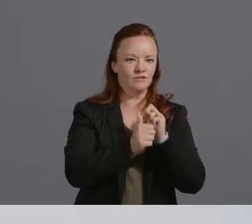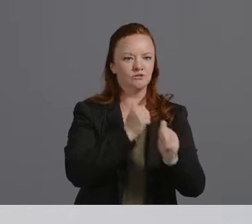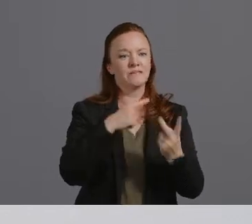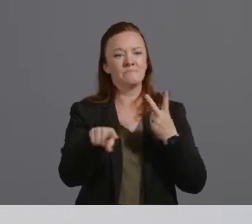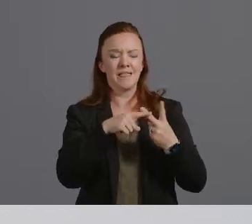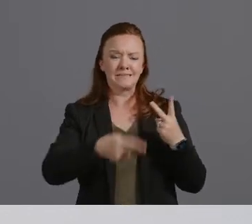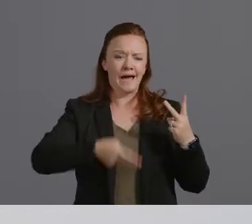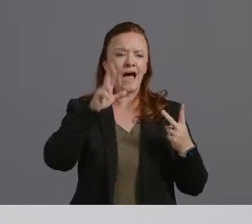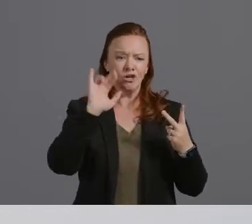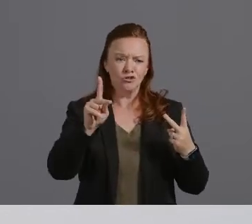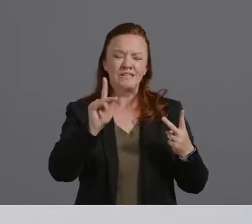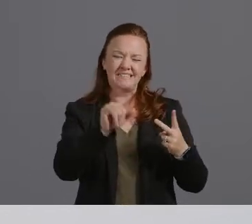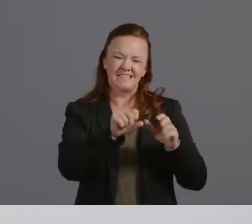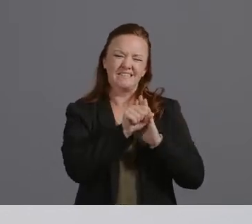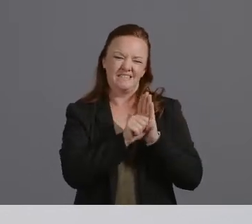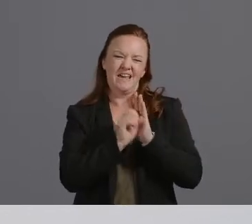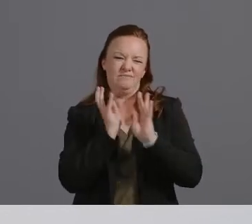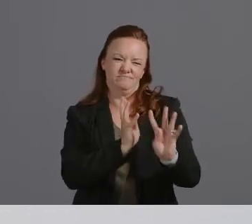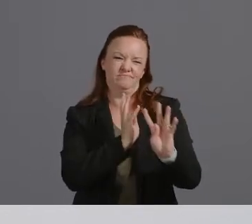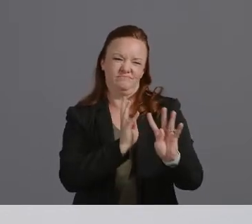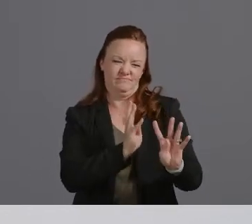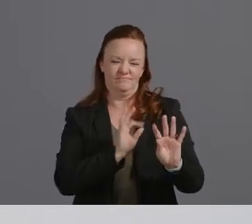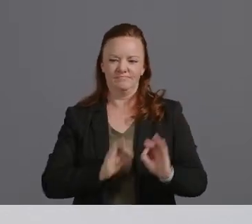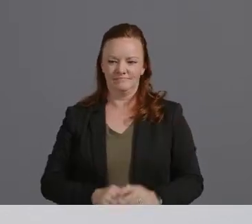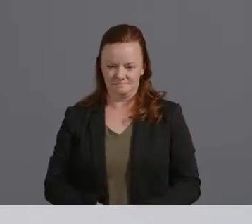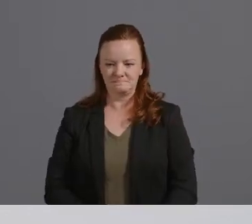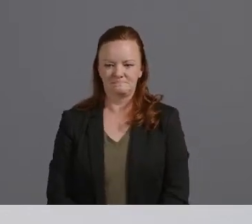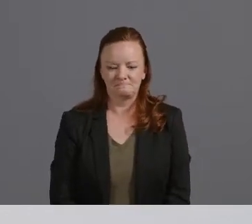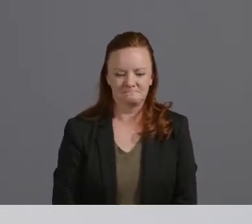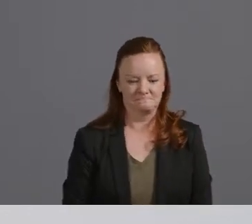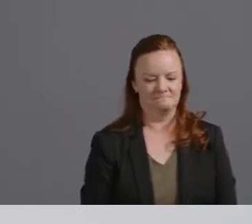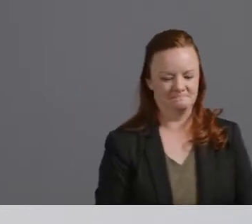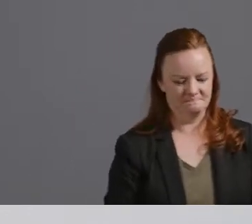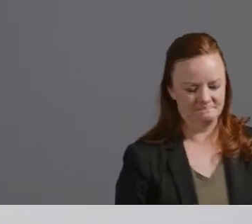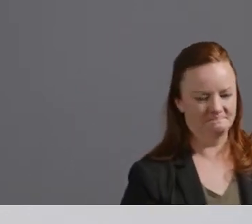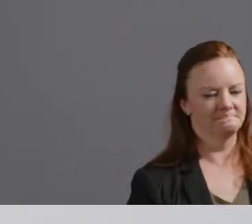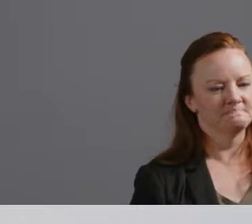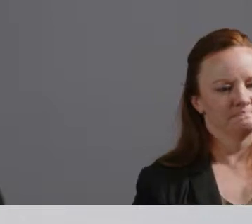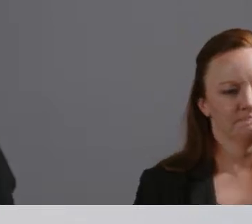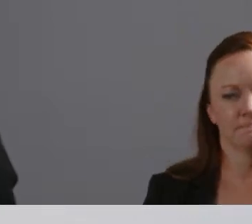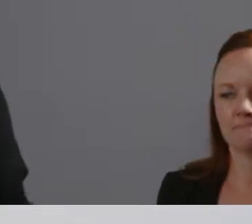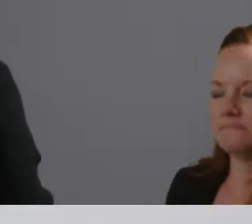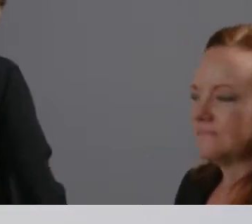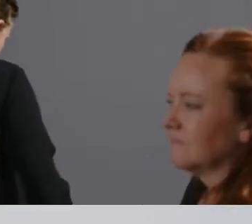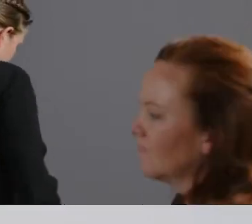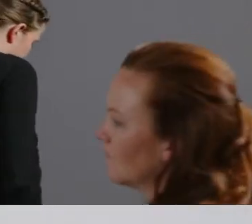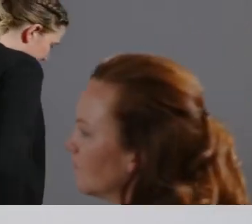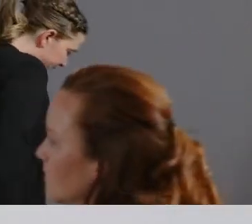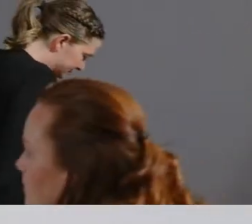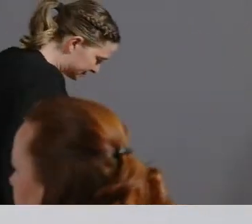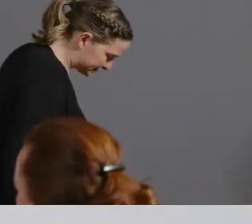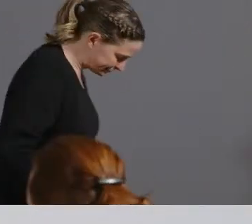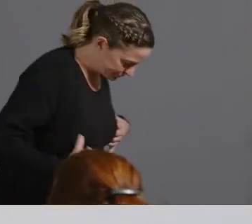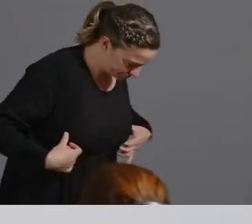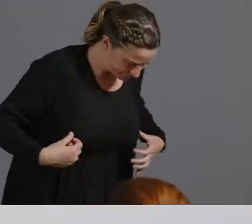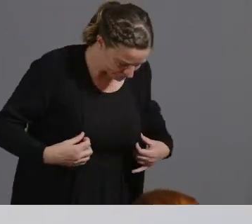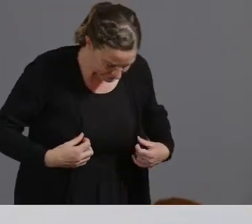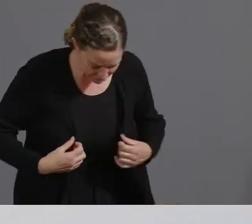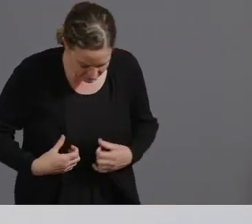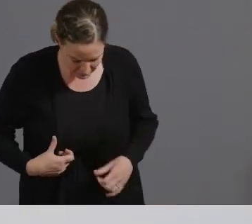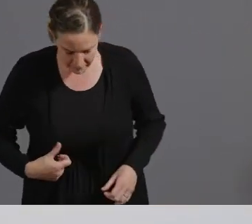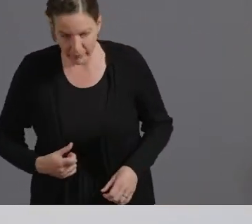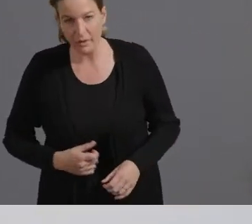risk, vaccinated. Okay, great, got it. And then the last thing is, did you look at any other states